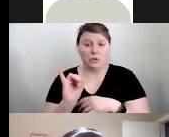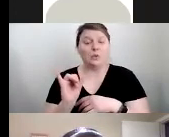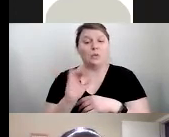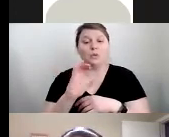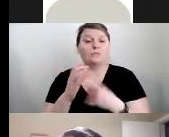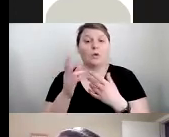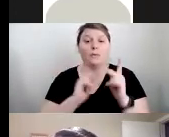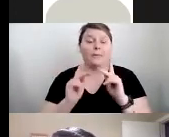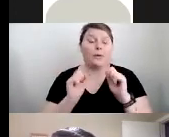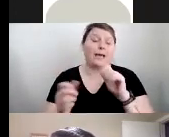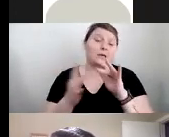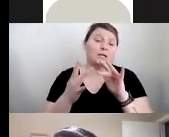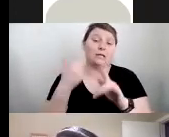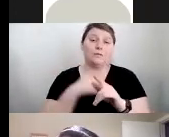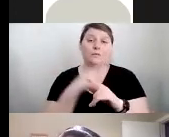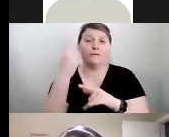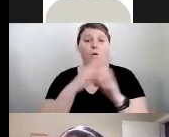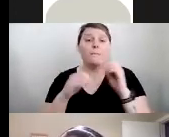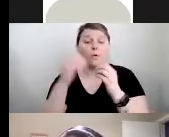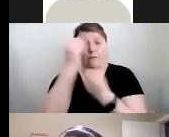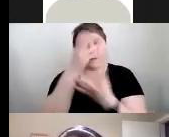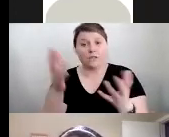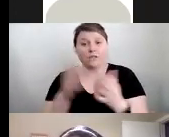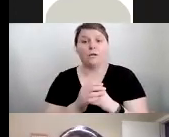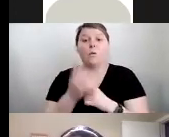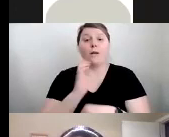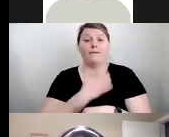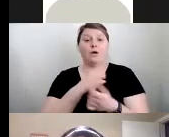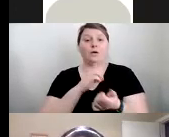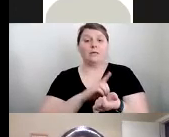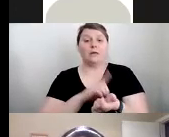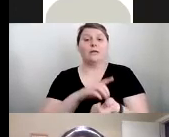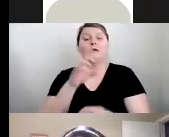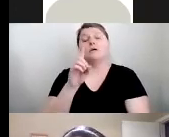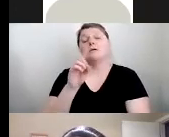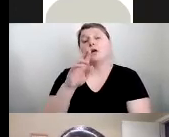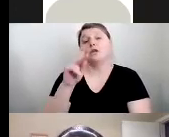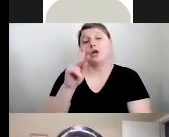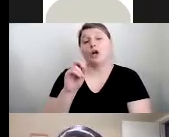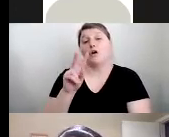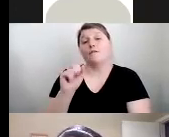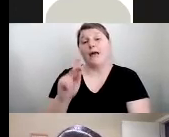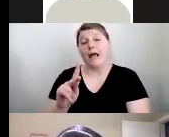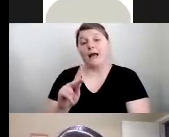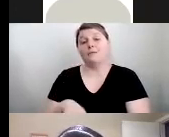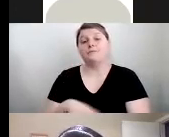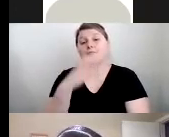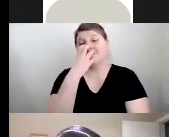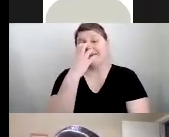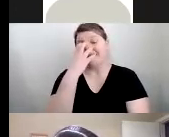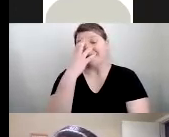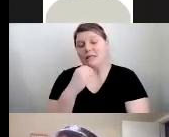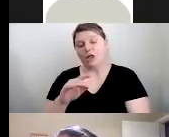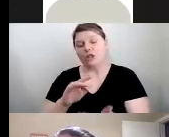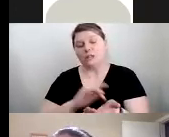people can contact us for more information. One of our doctors, Dr. Kovac, who's an anesthesiologist, who also